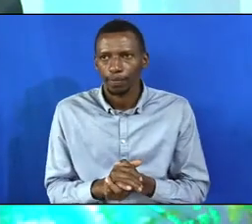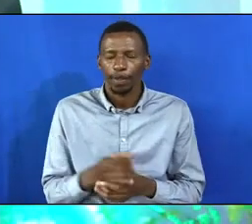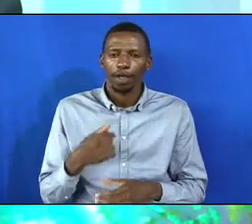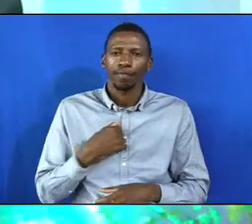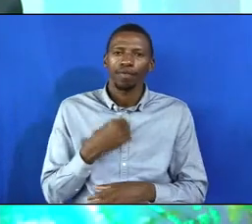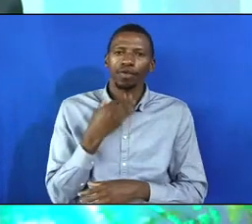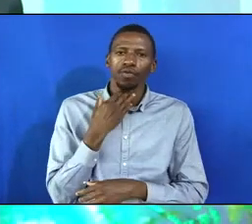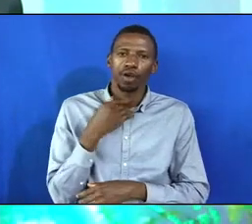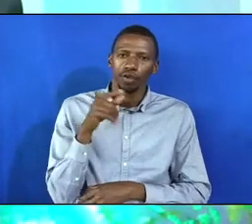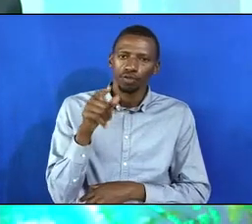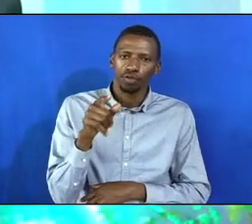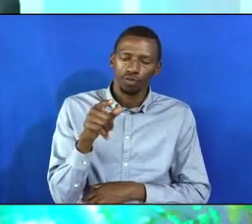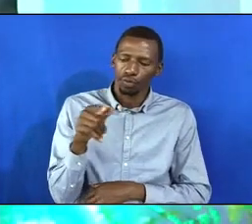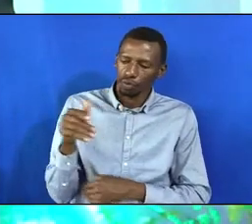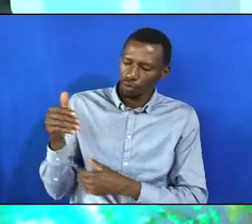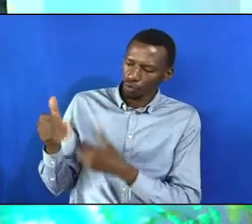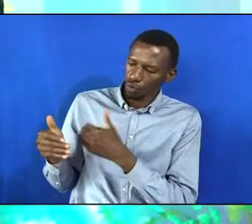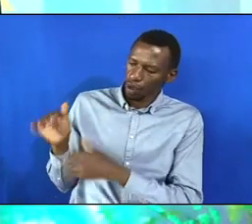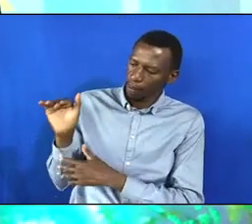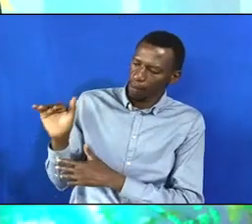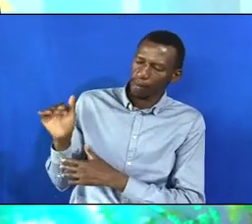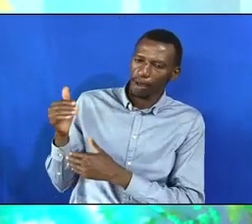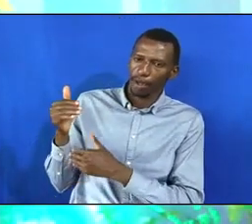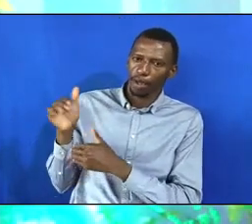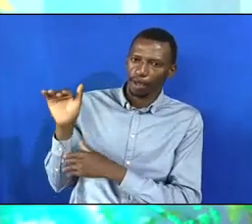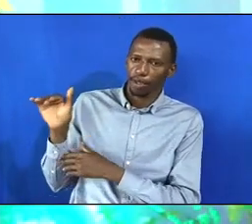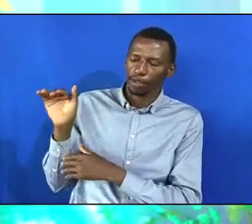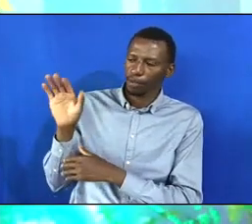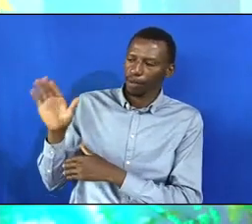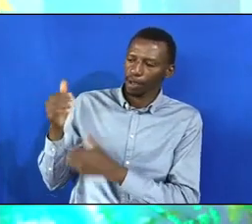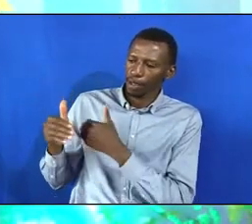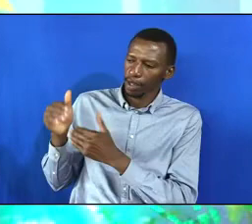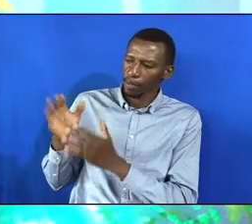I want you to point at your neighbor and tell him, all you need is Jesus.